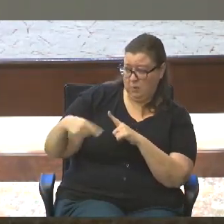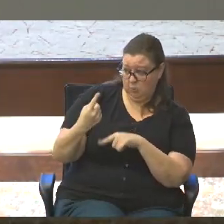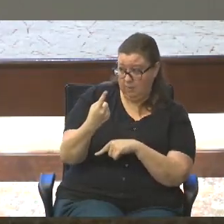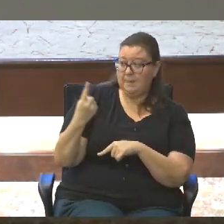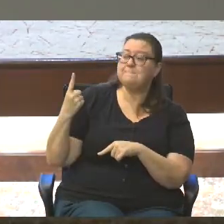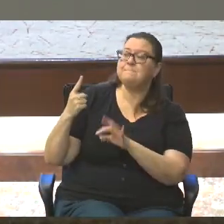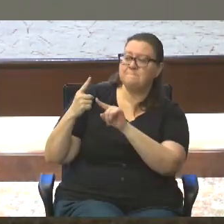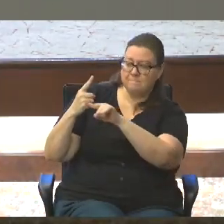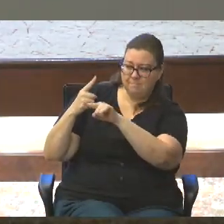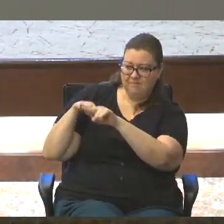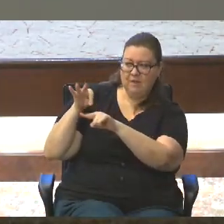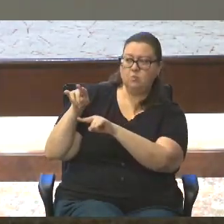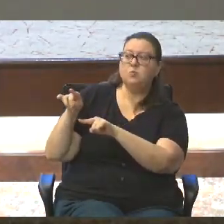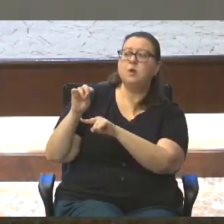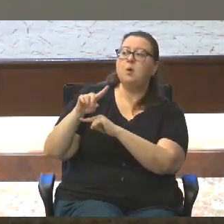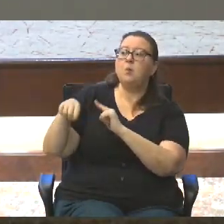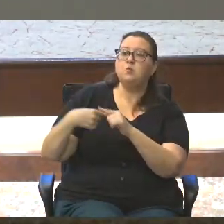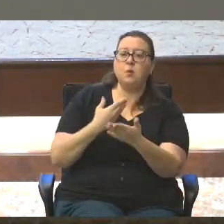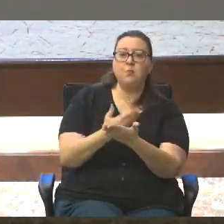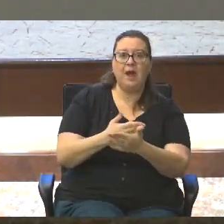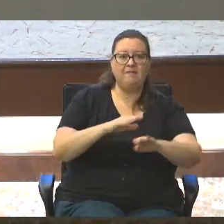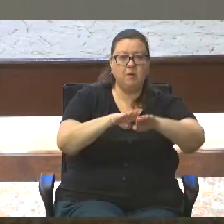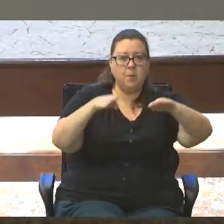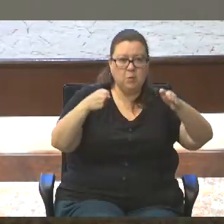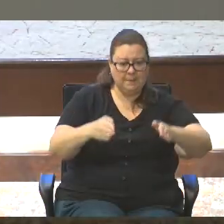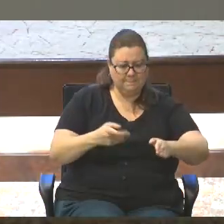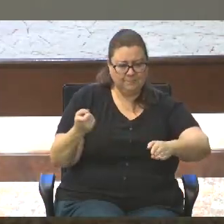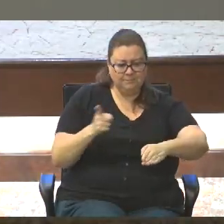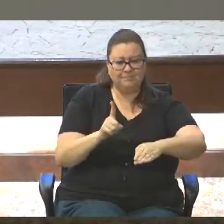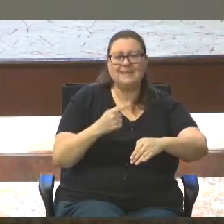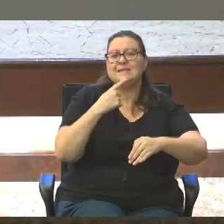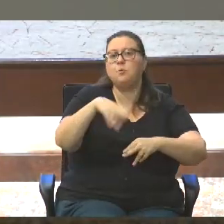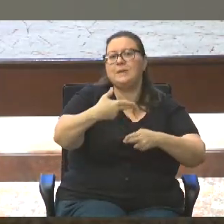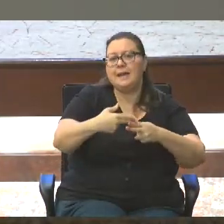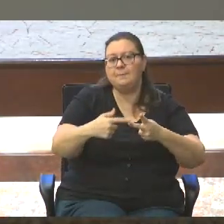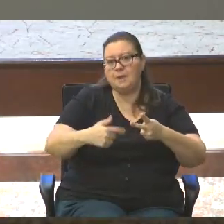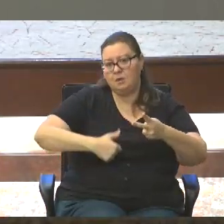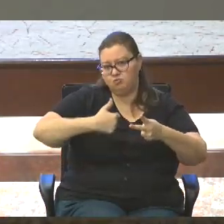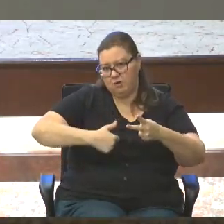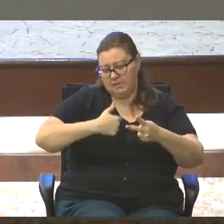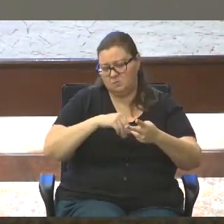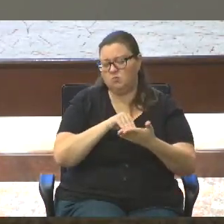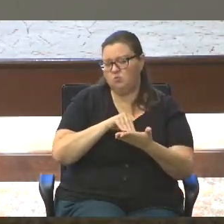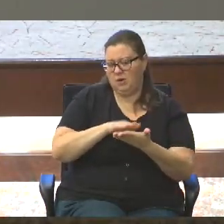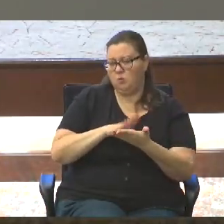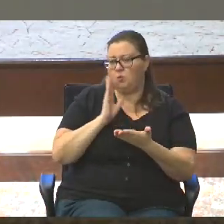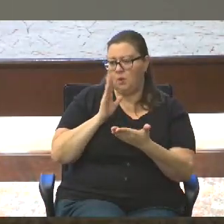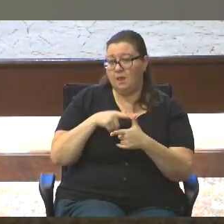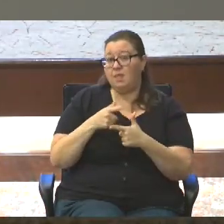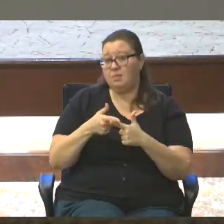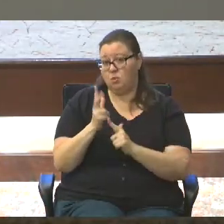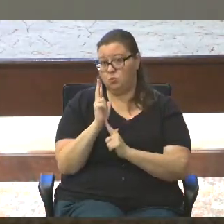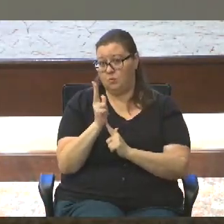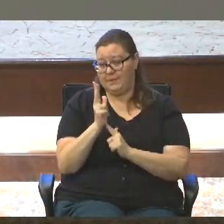are. When you get to the podium, just state your name and address for the record, and you'll have 3 minutes.